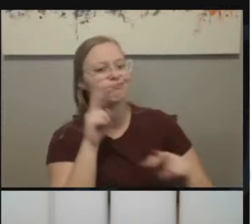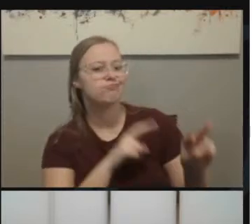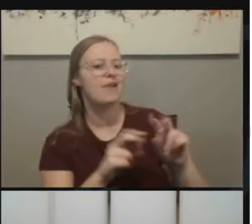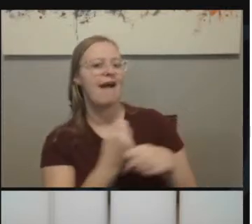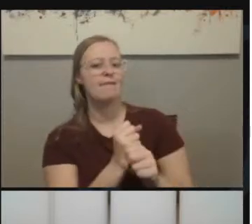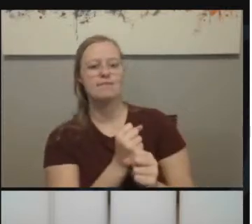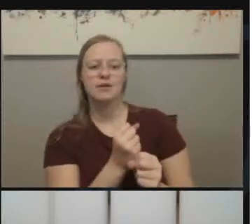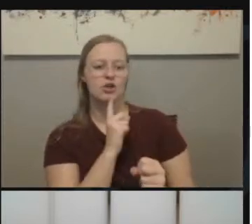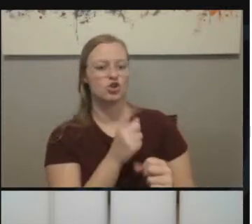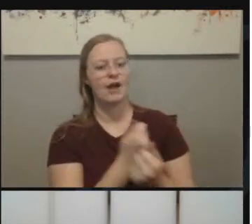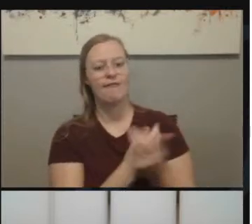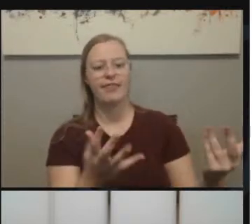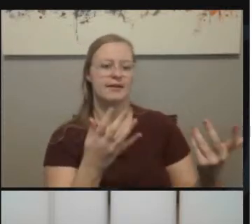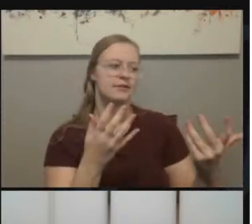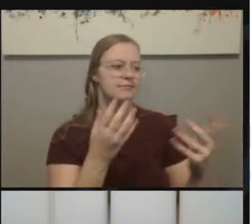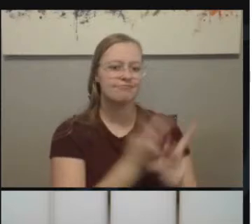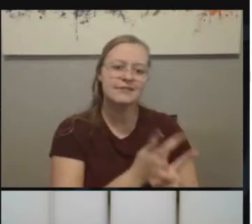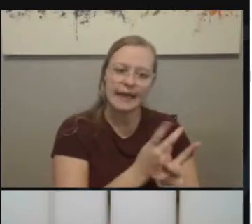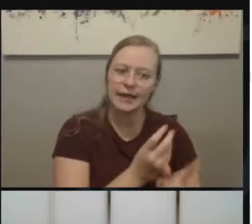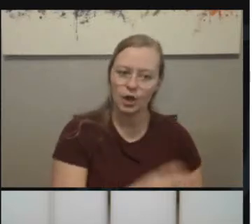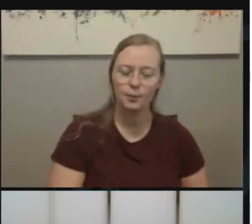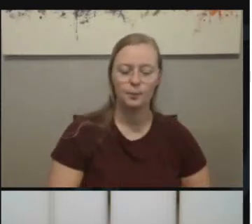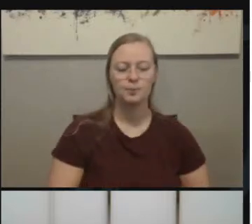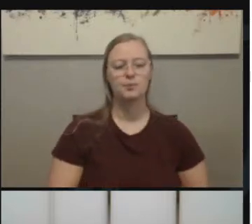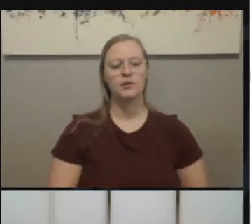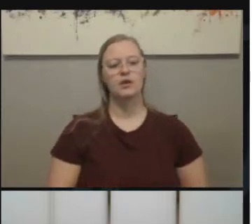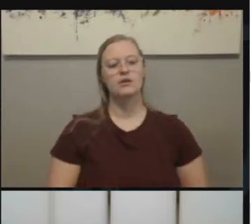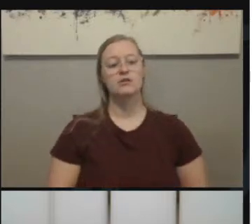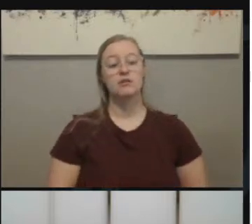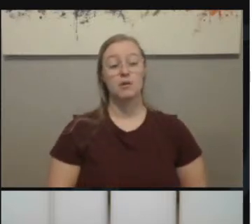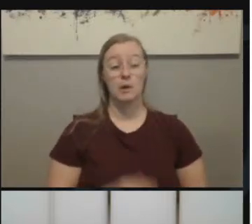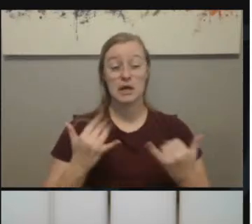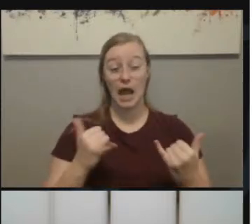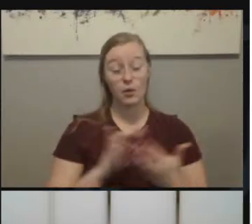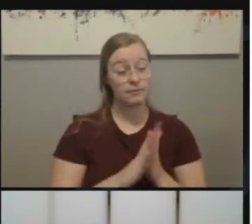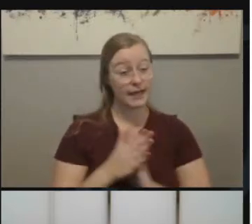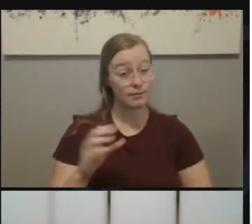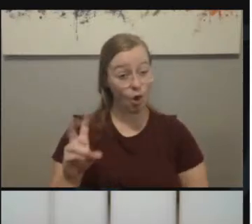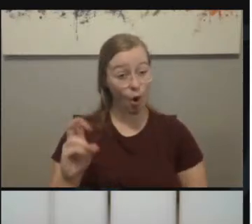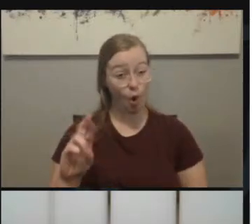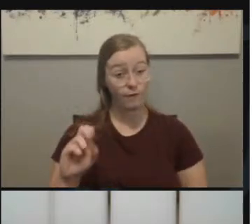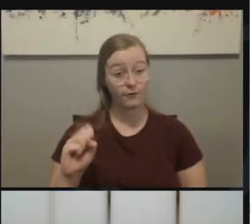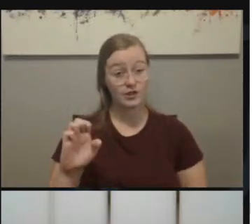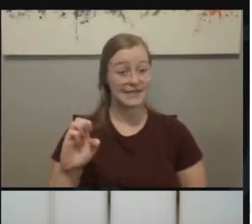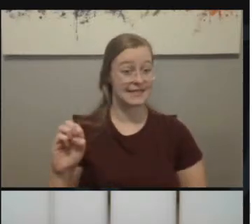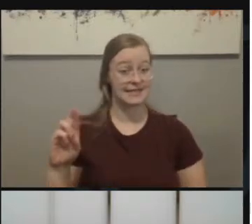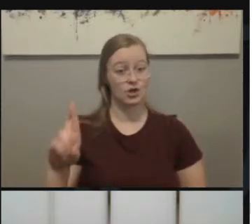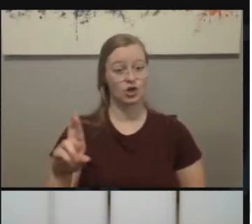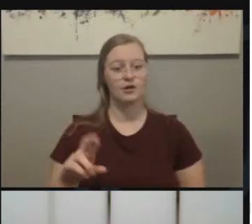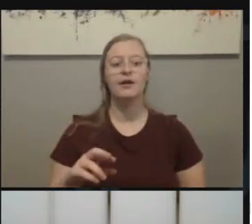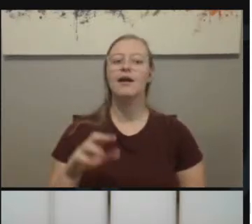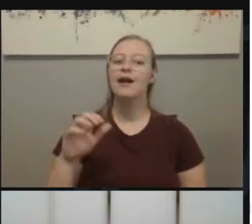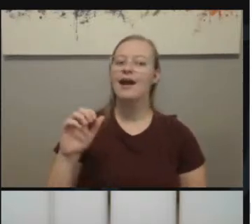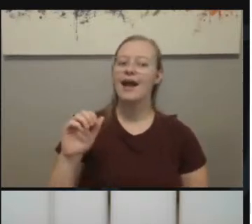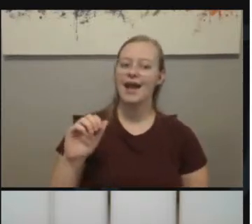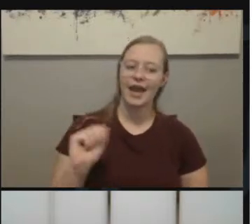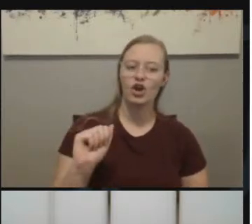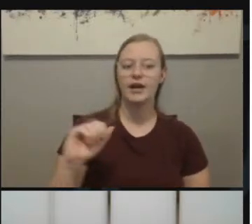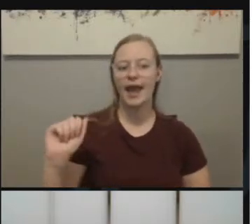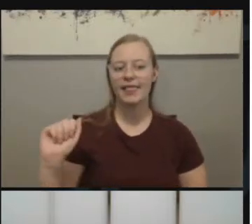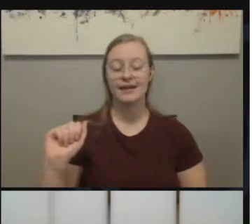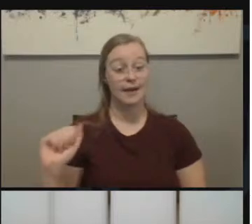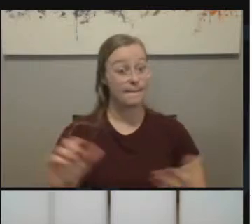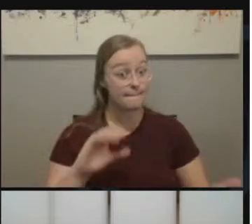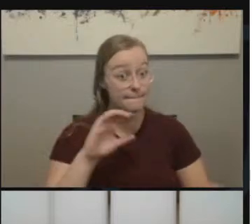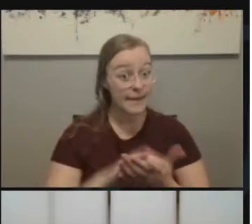time that he became this chief overseer, Aaron Anthony married the